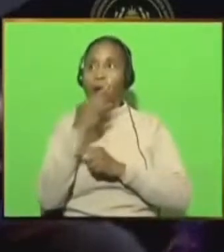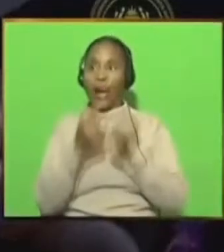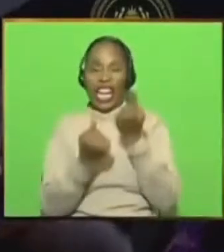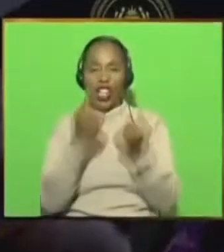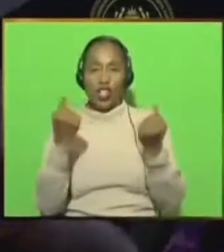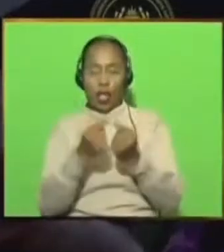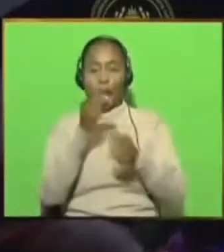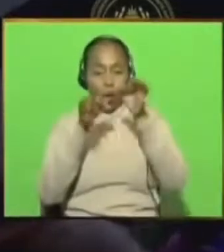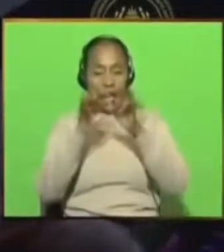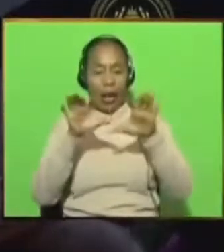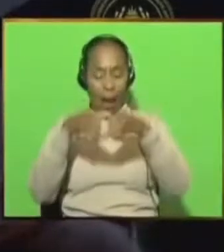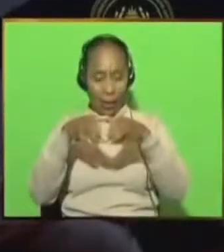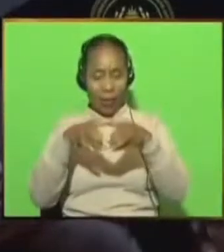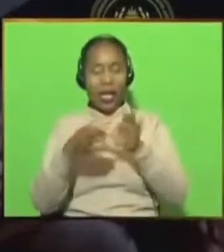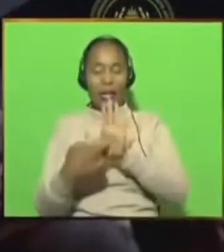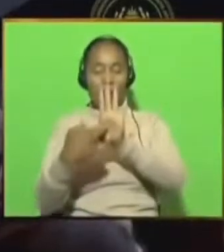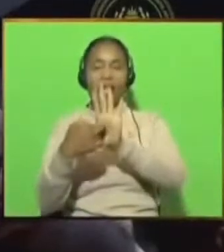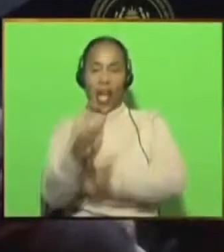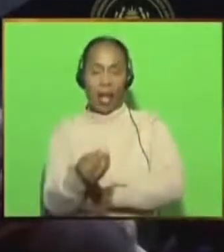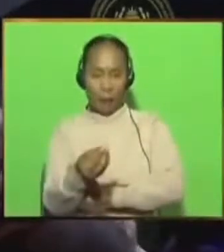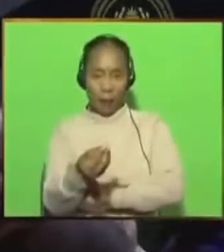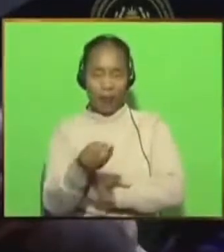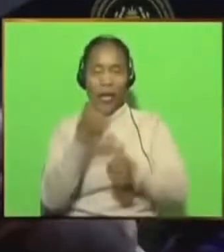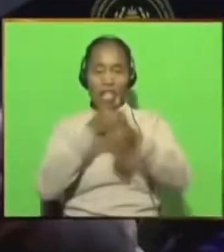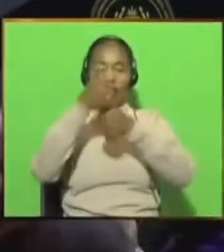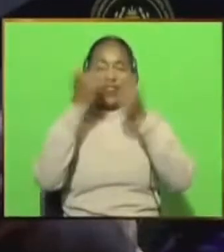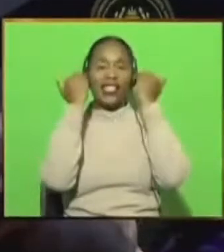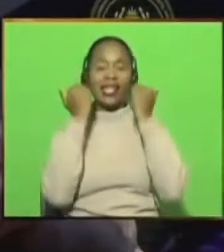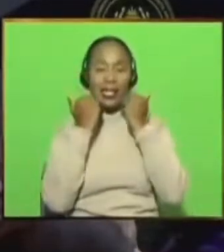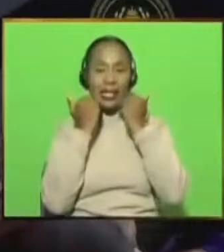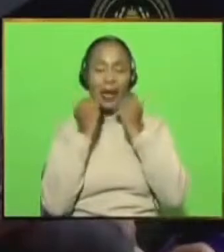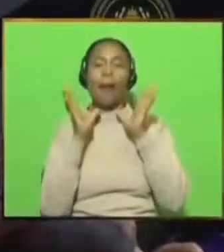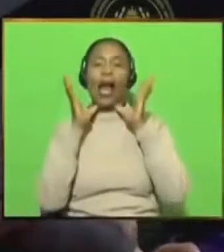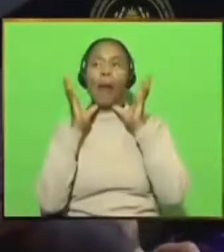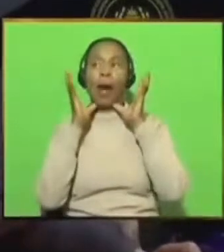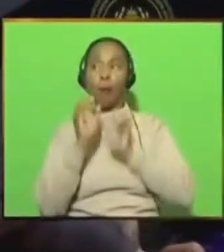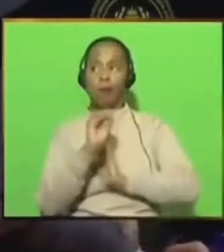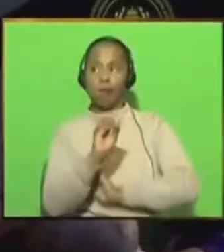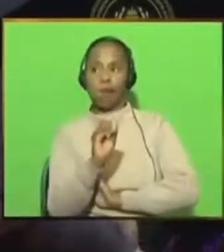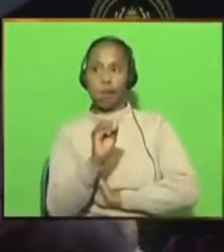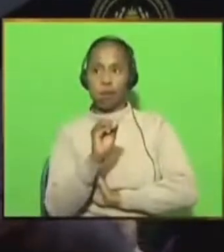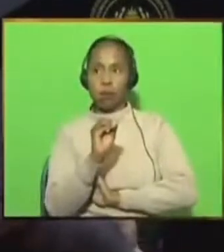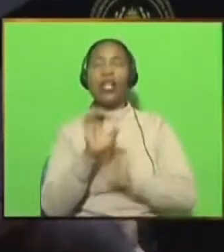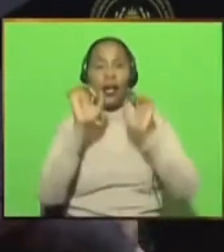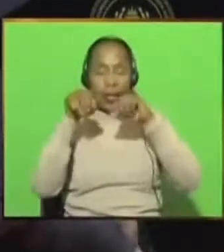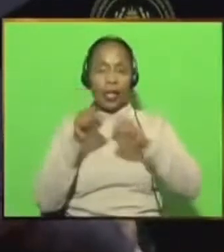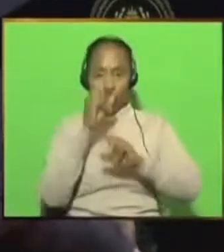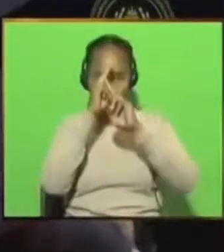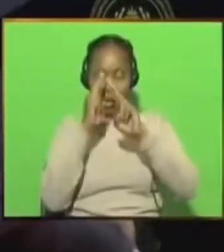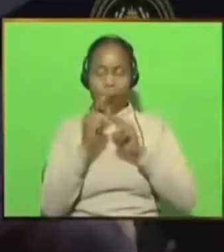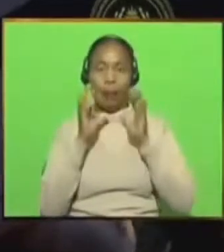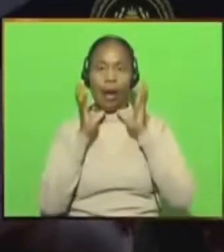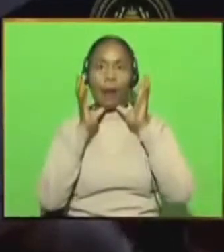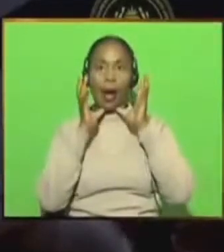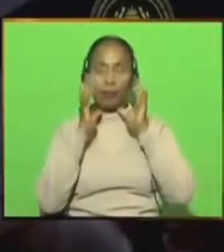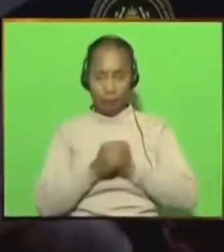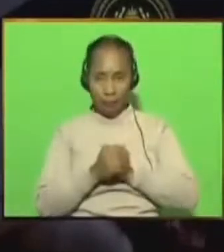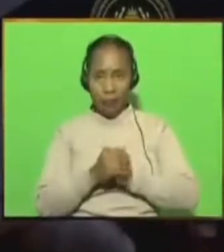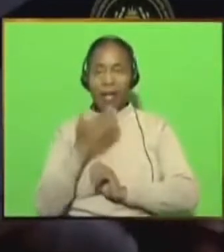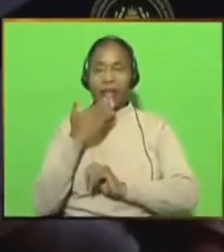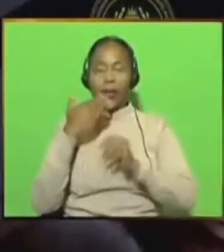because it's a new parliament, there wouldn't be any whips. You would have to have representatives.